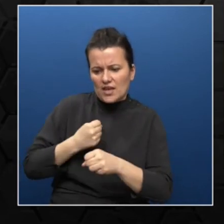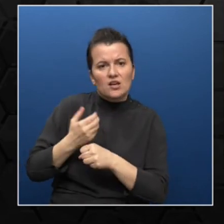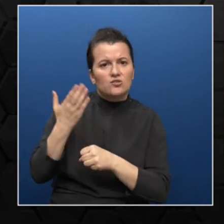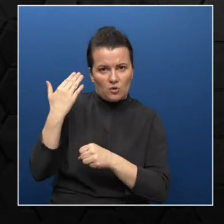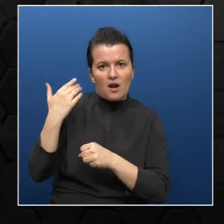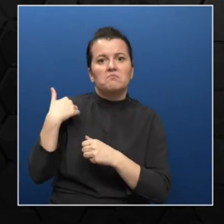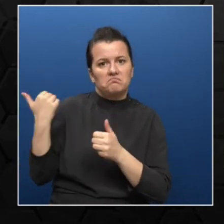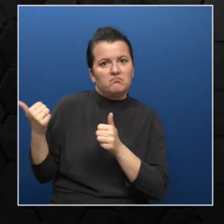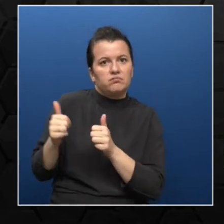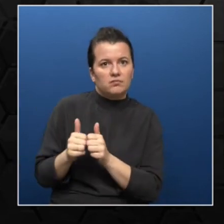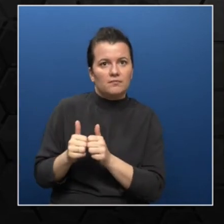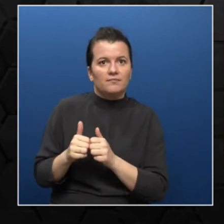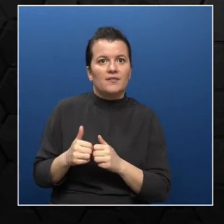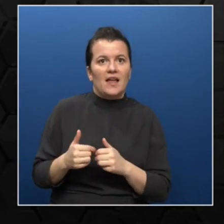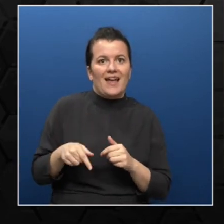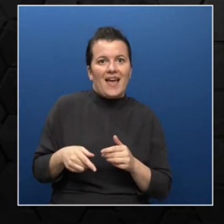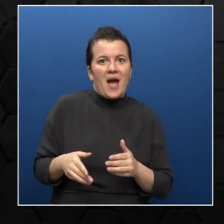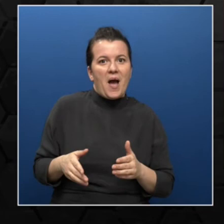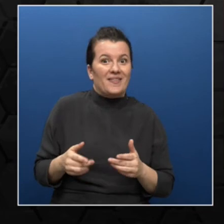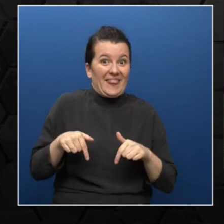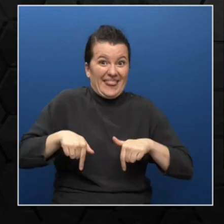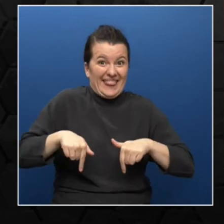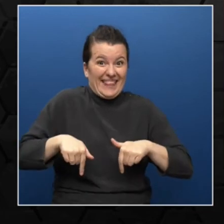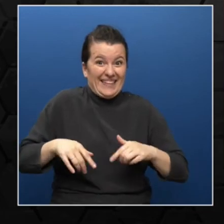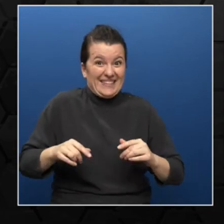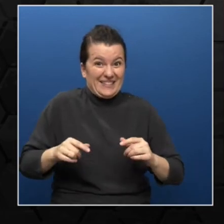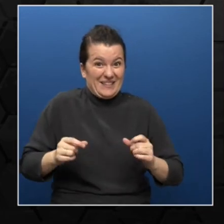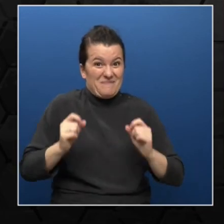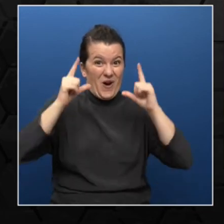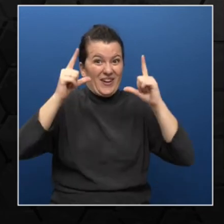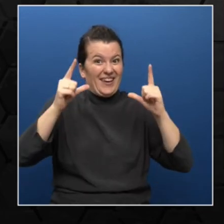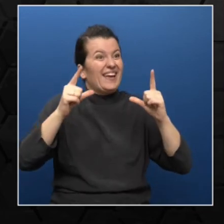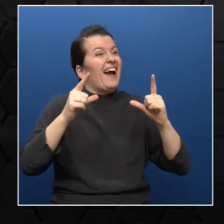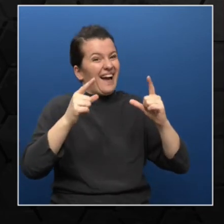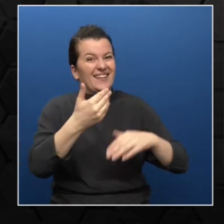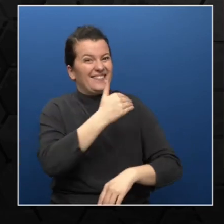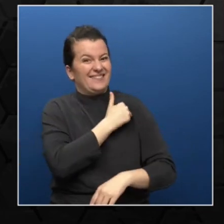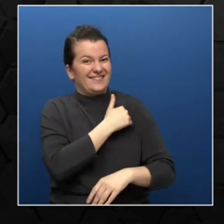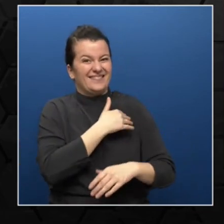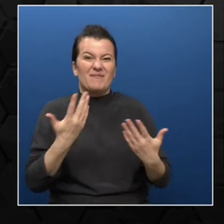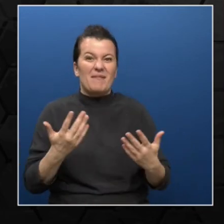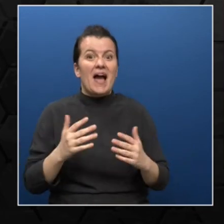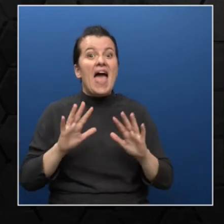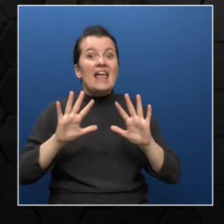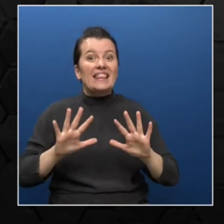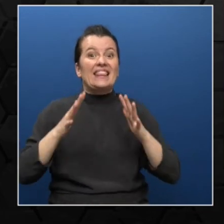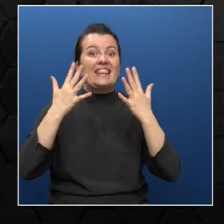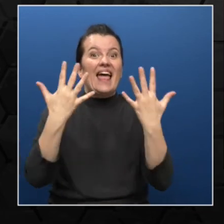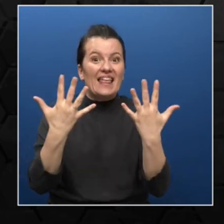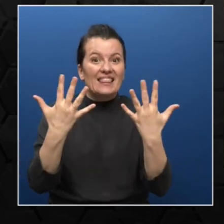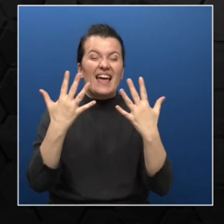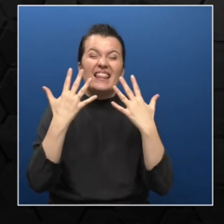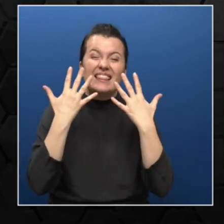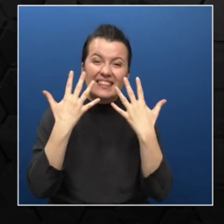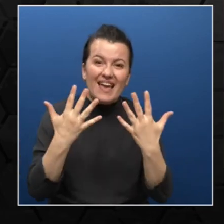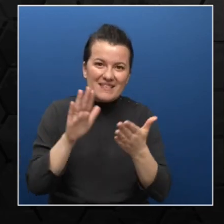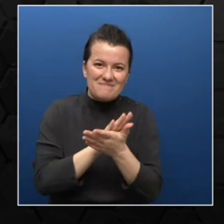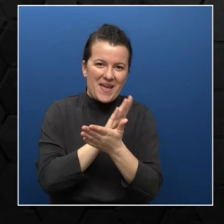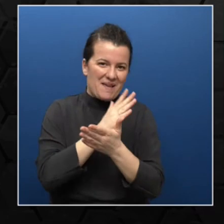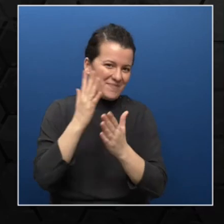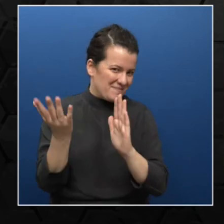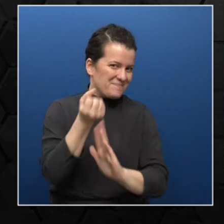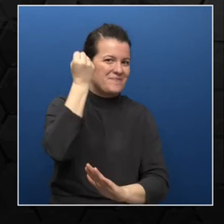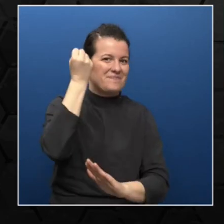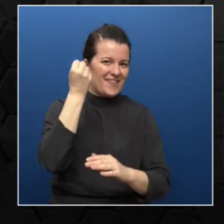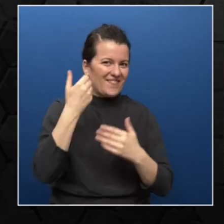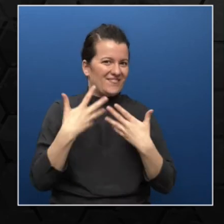got acceptance for my 10th paper. So I guess that's something research. That's